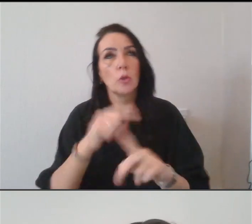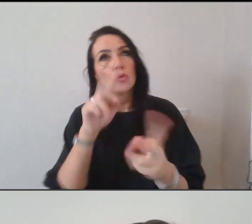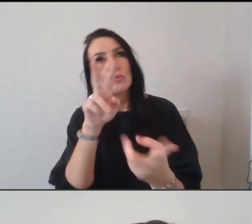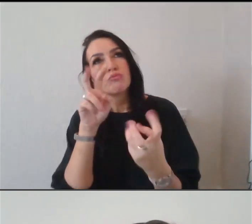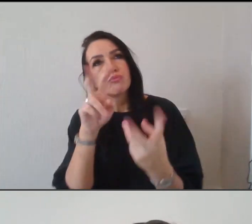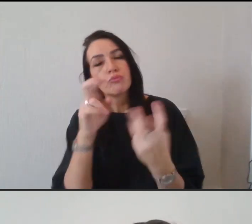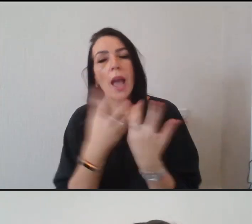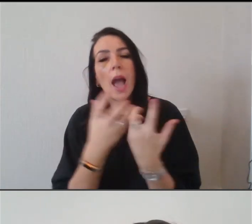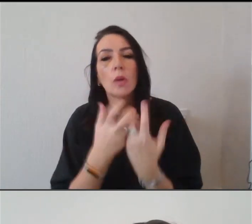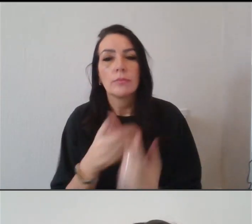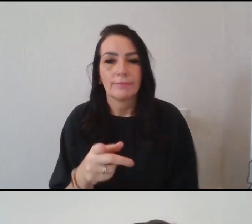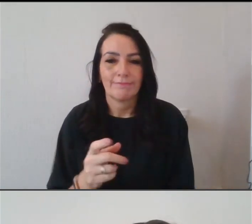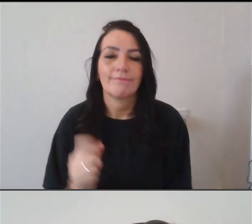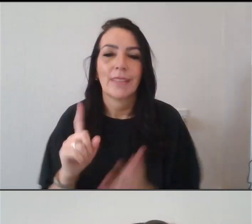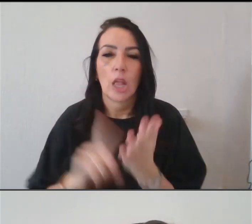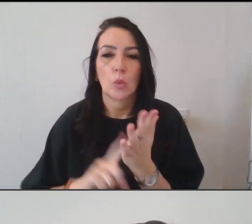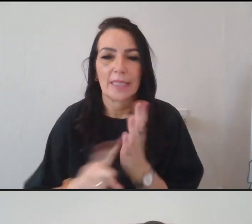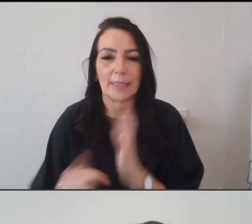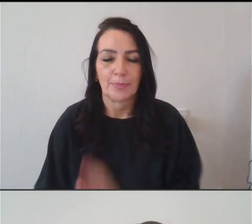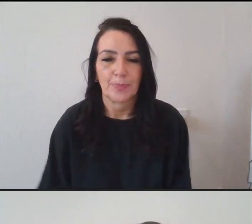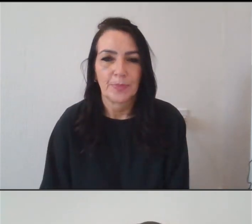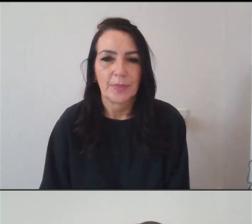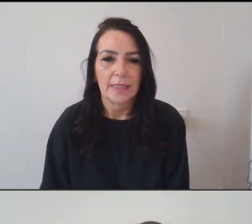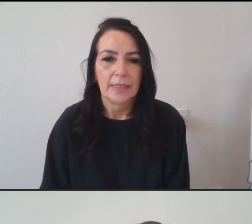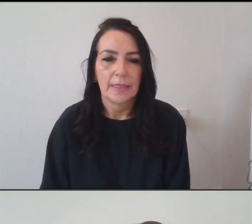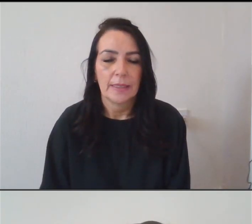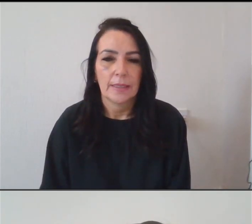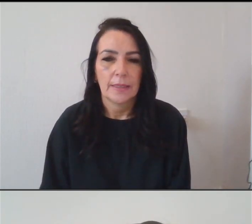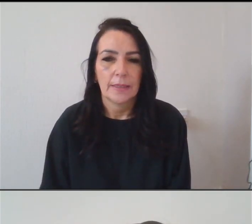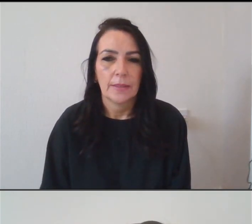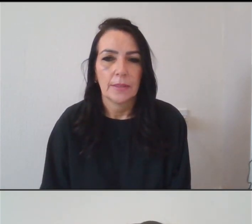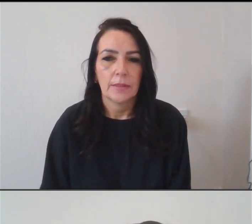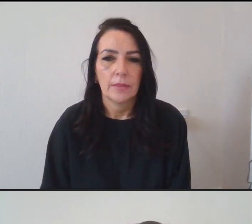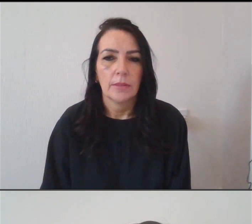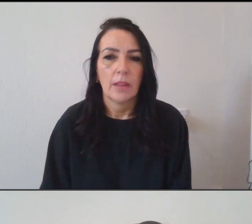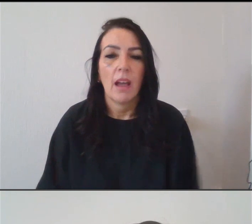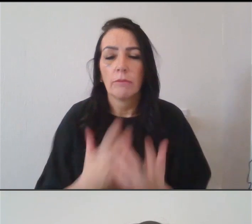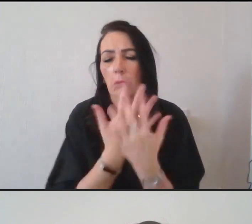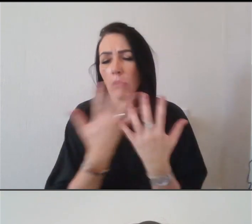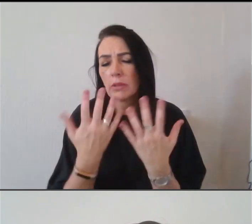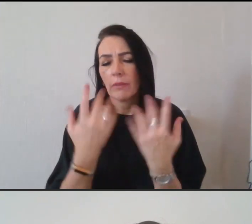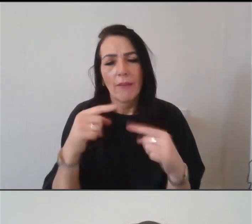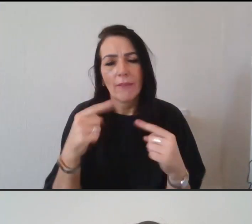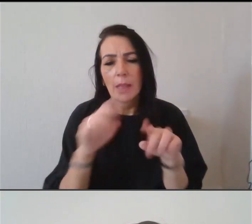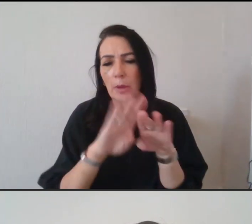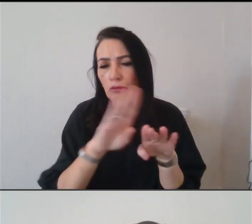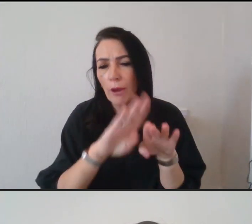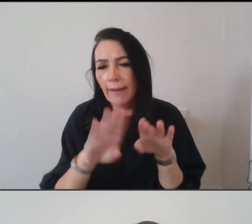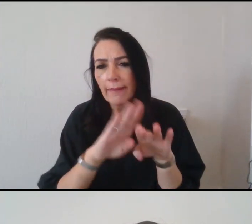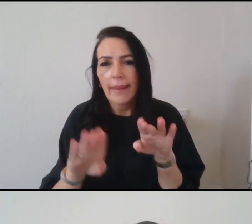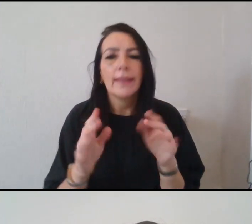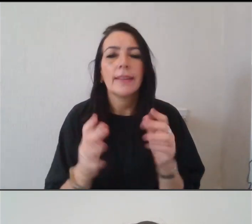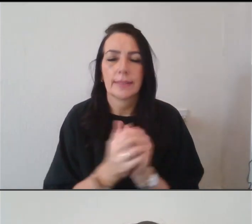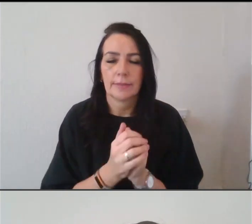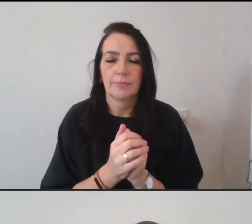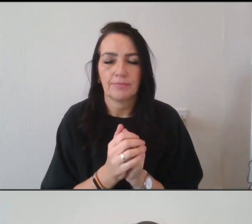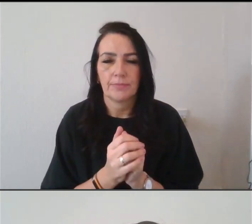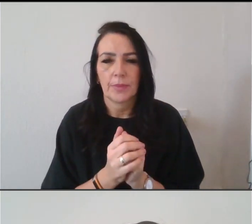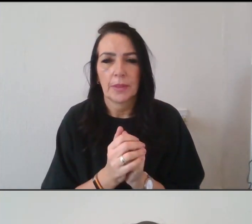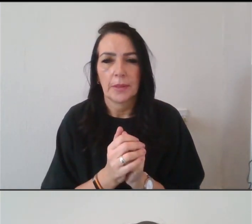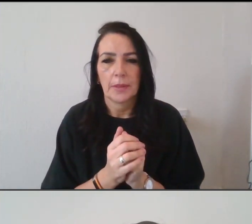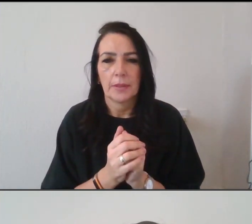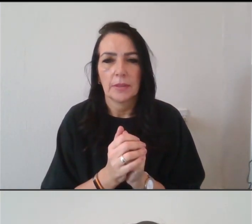Yeah, I can take this one. Yeah, so lots of different forms of training, different ways to learn as well. So they